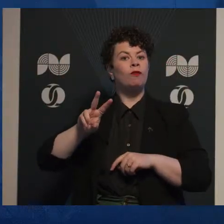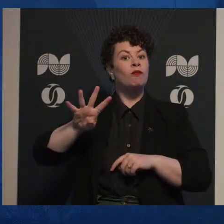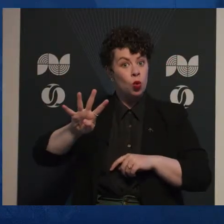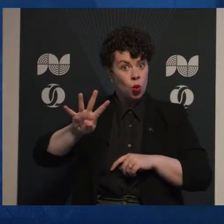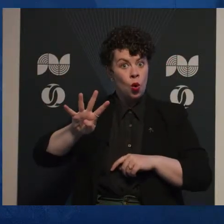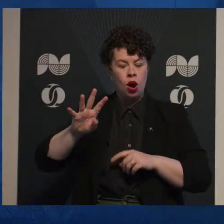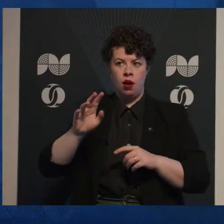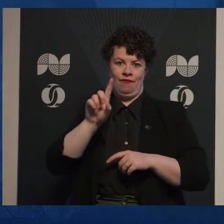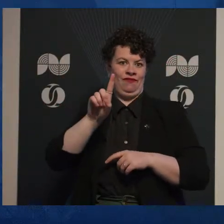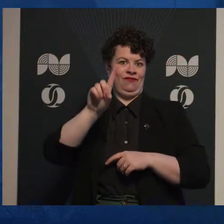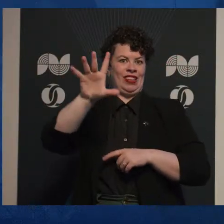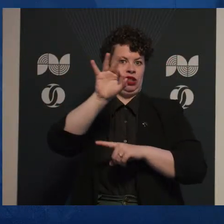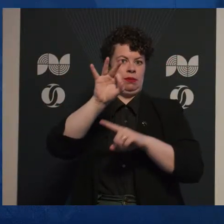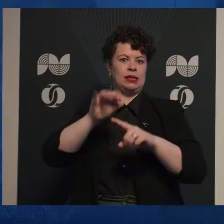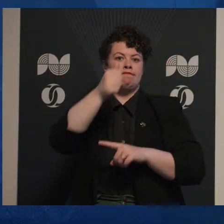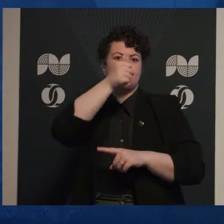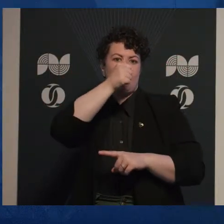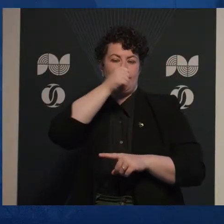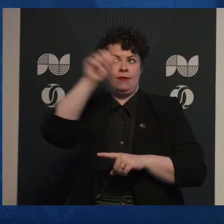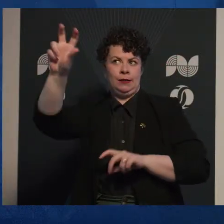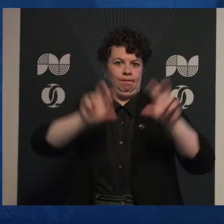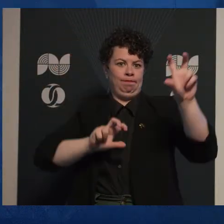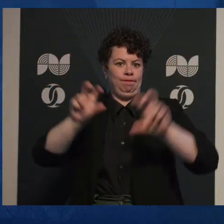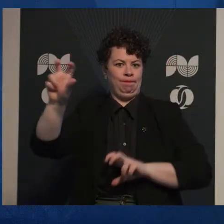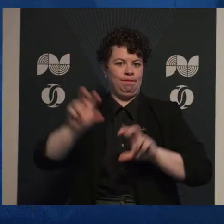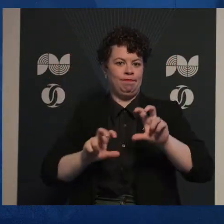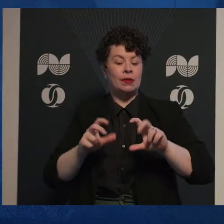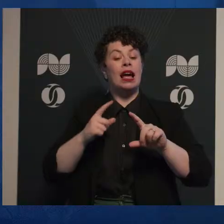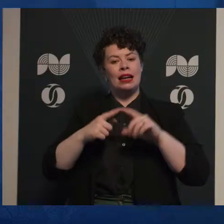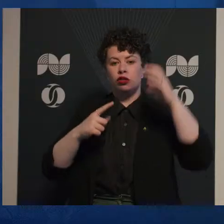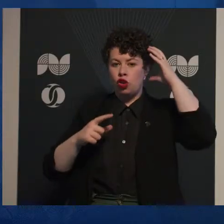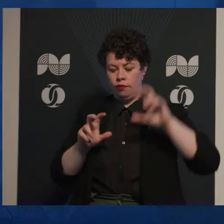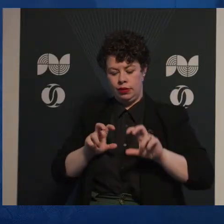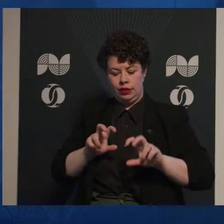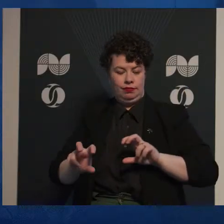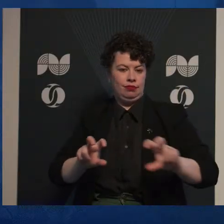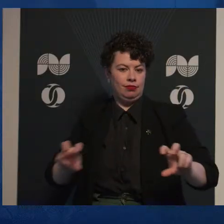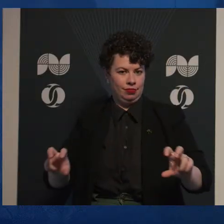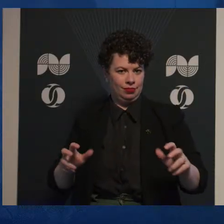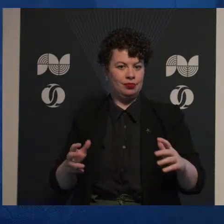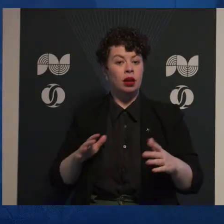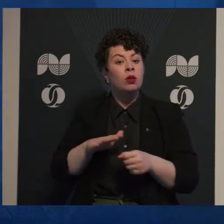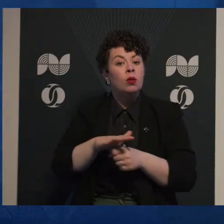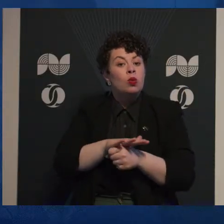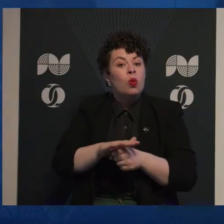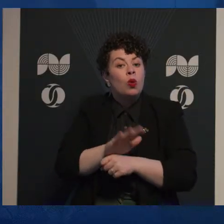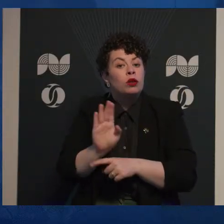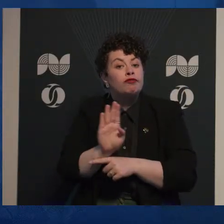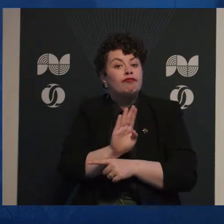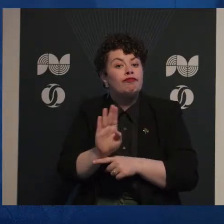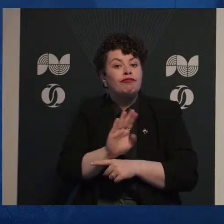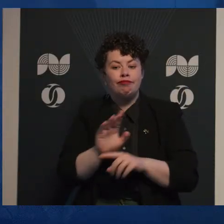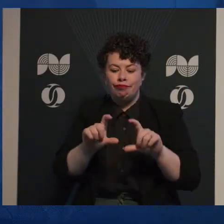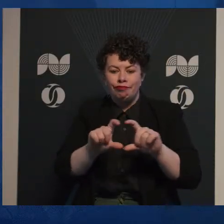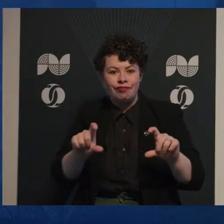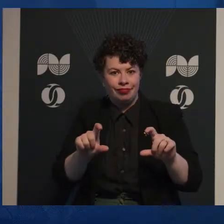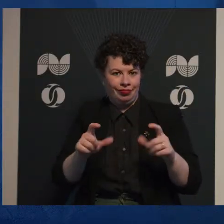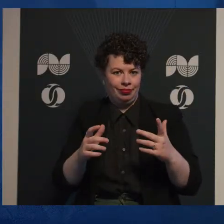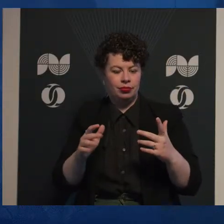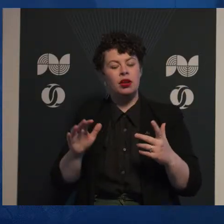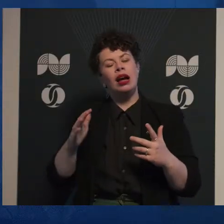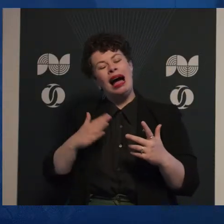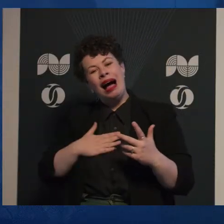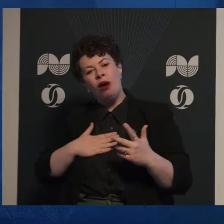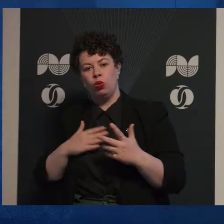difficult years of decline. And private investment, I mean by the local companies, and that doesn't include FDI, that's still on a negative